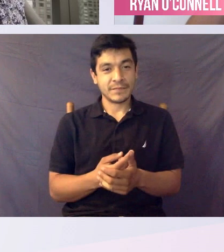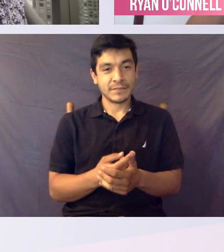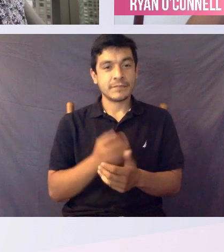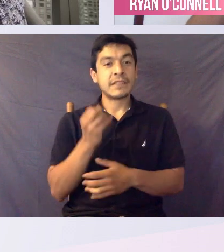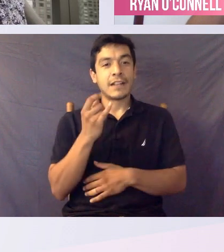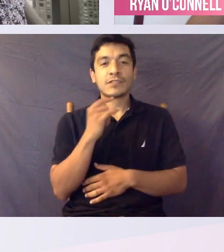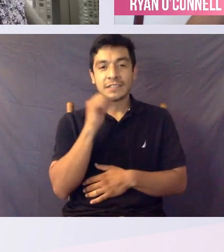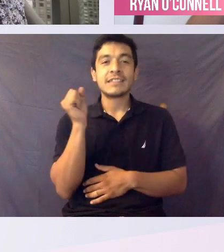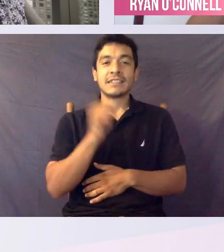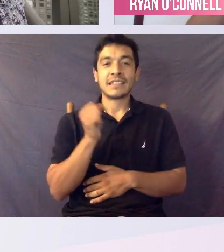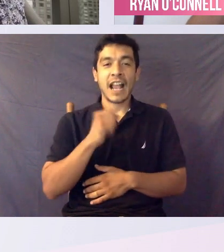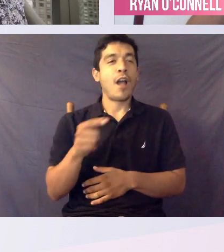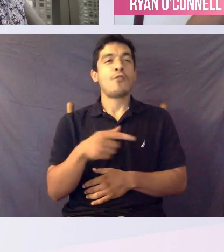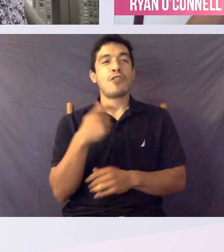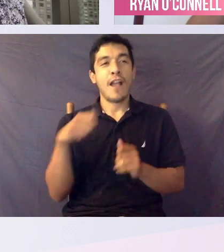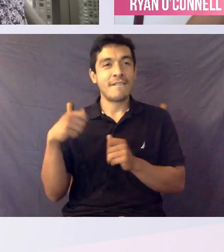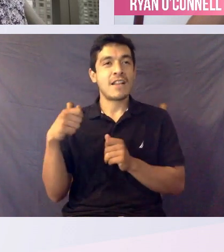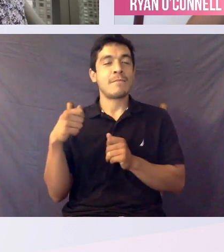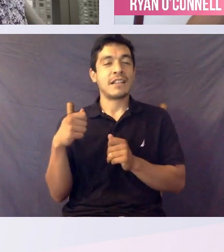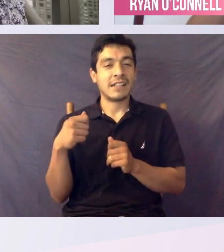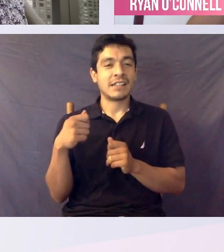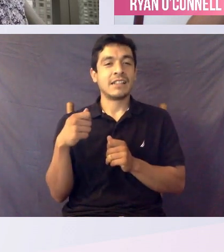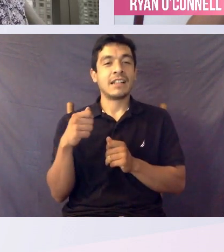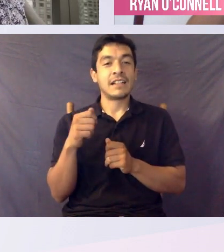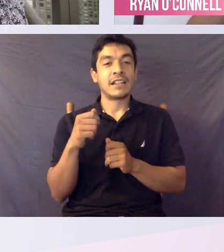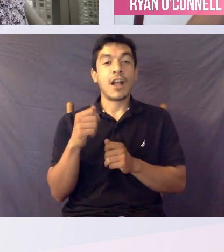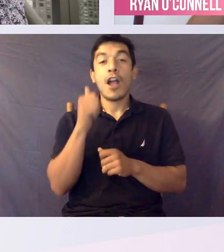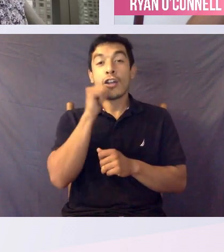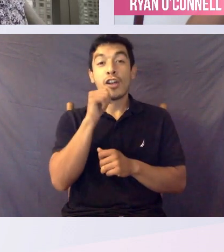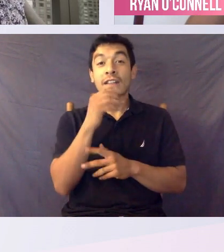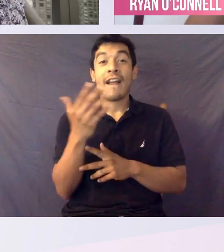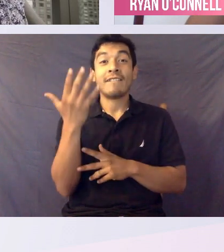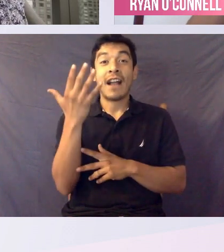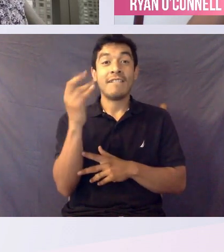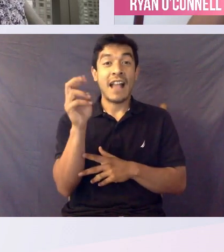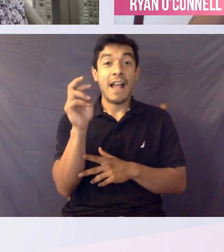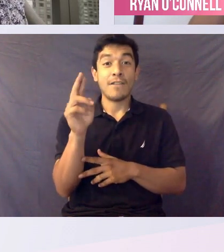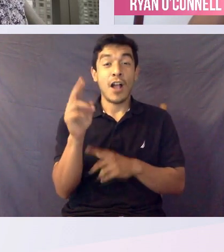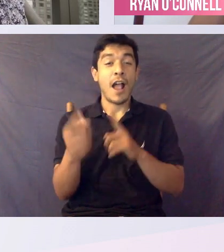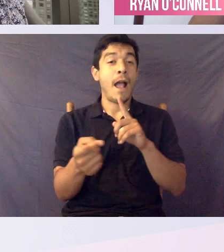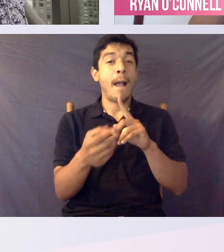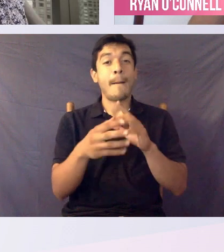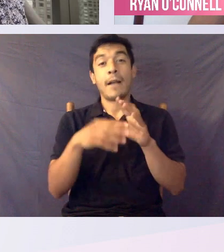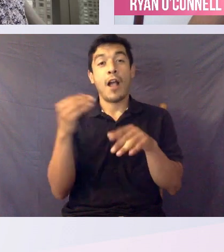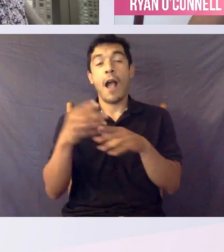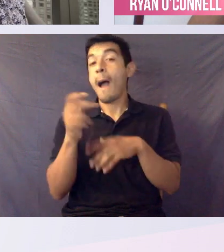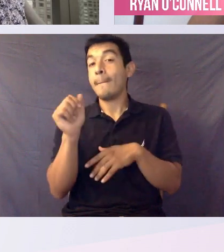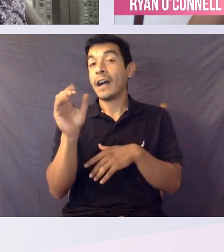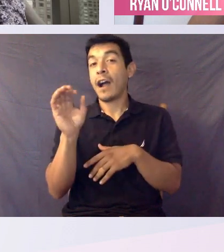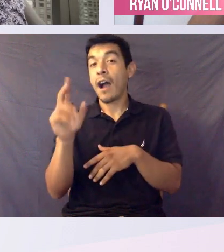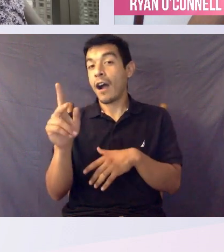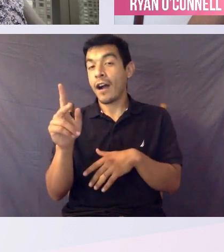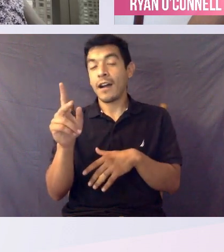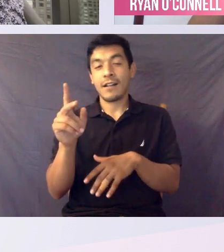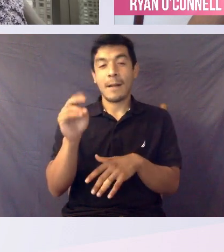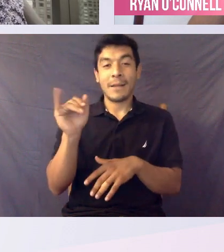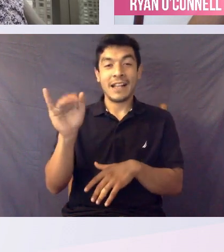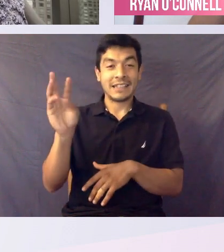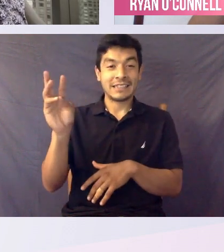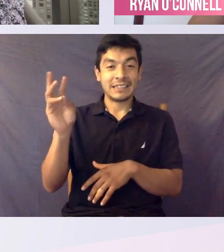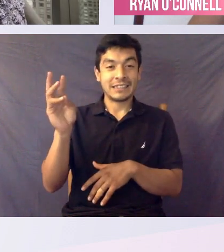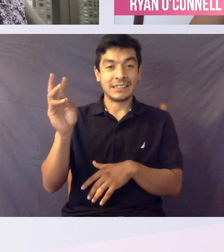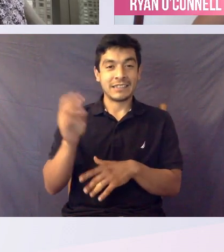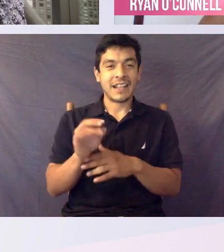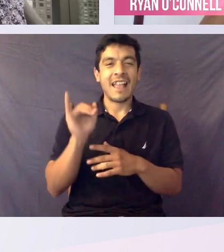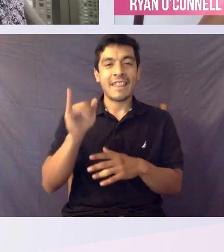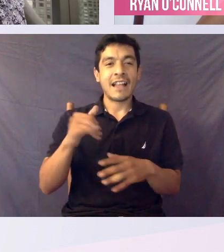we're filming season 2. Girls 5 Eva is coming out on Peacock, May 6th. It was my